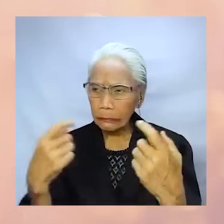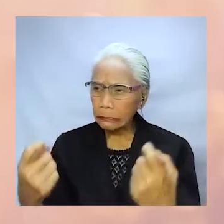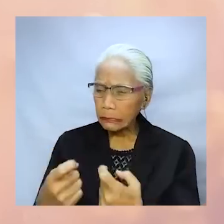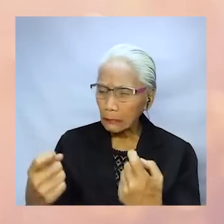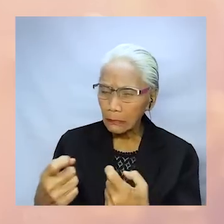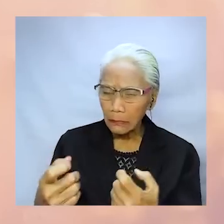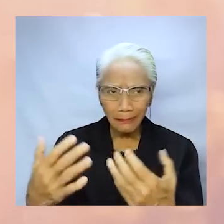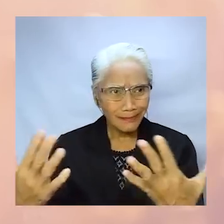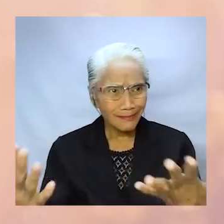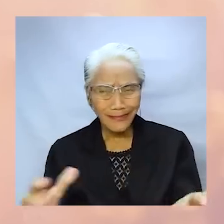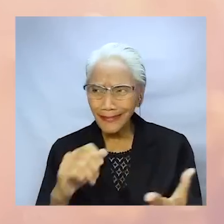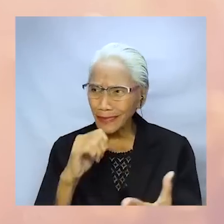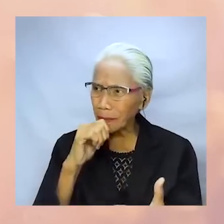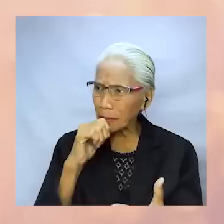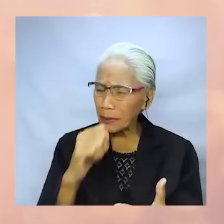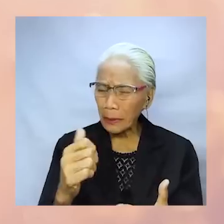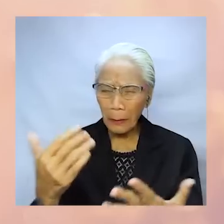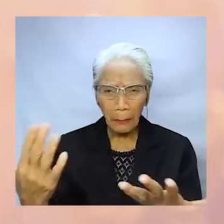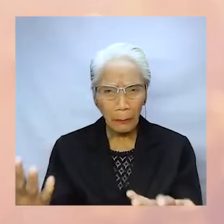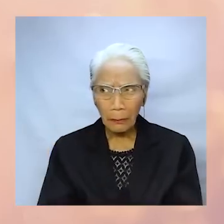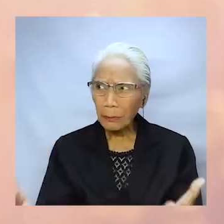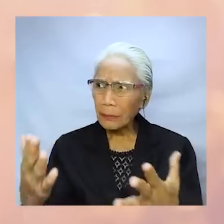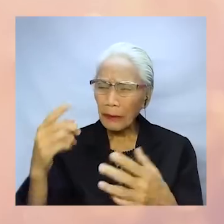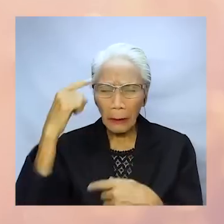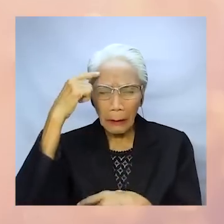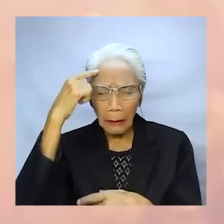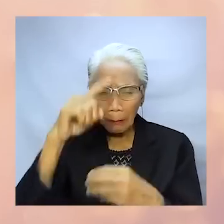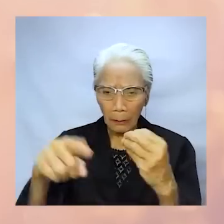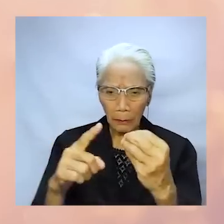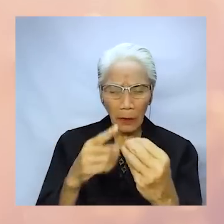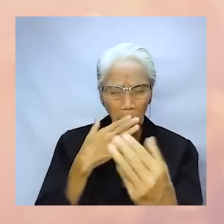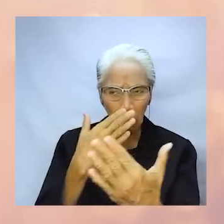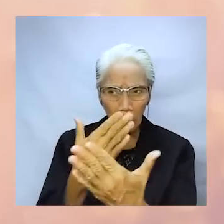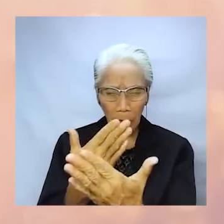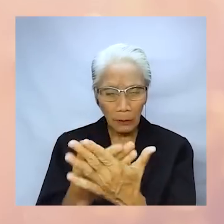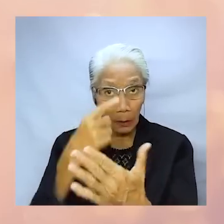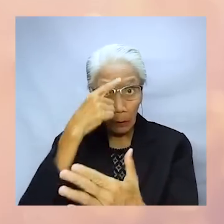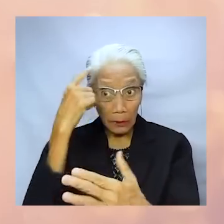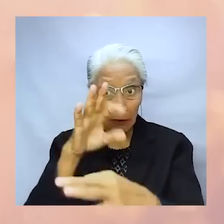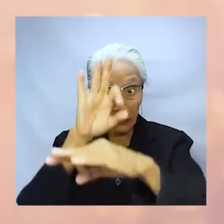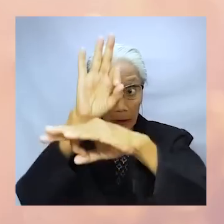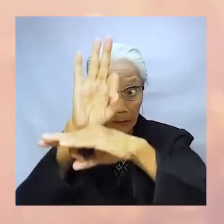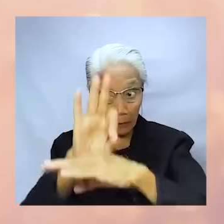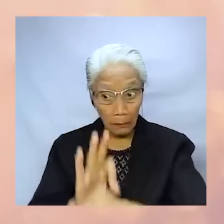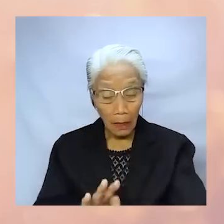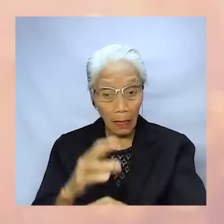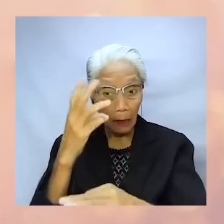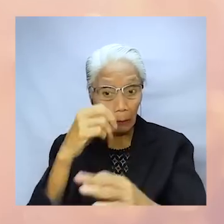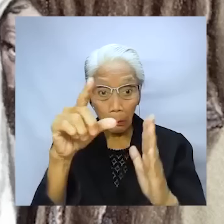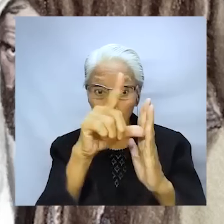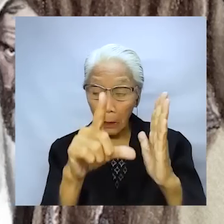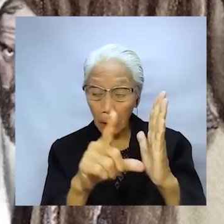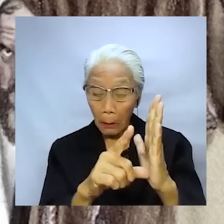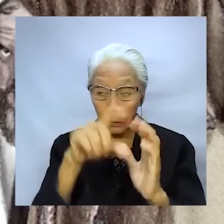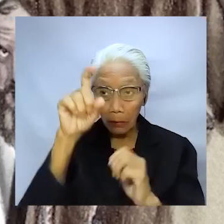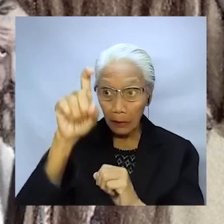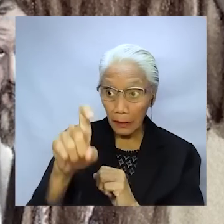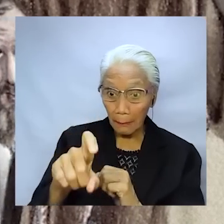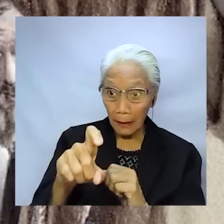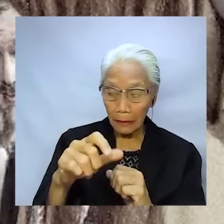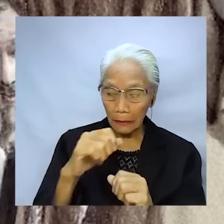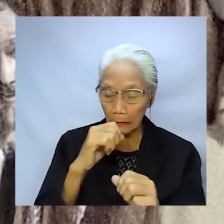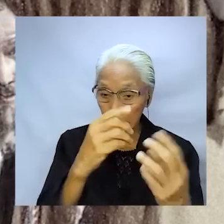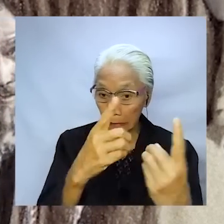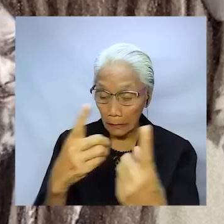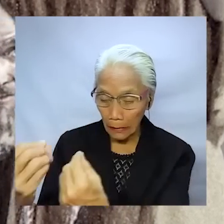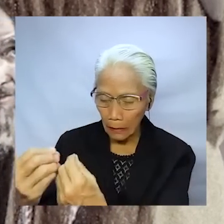event because the healing was done on a Sabbath, when according to the law, no work should be done. The